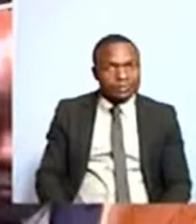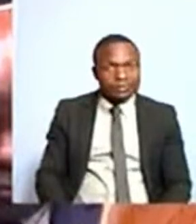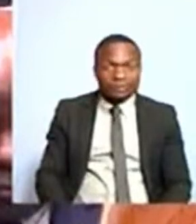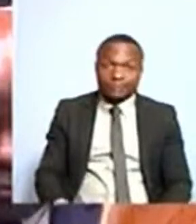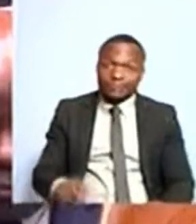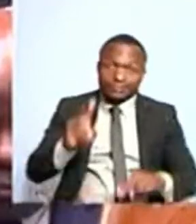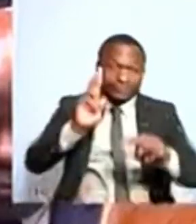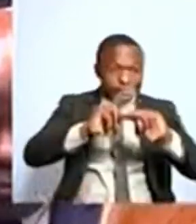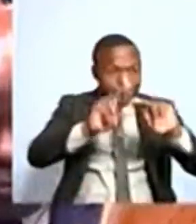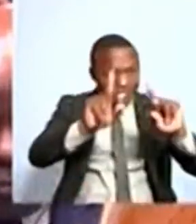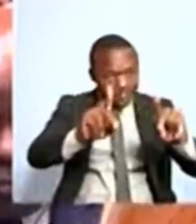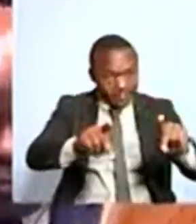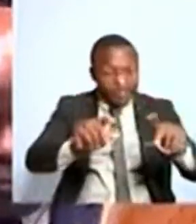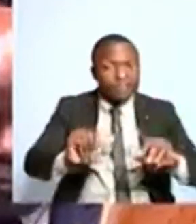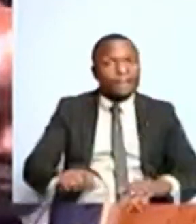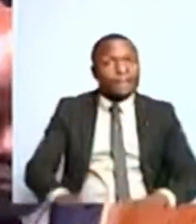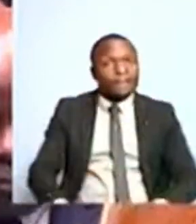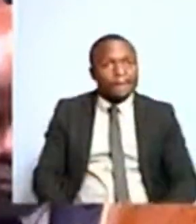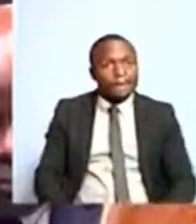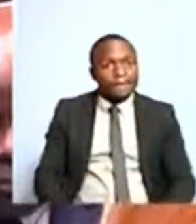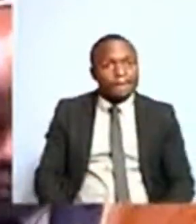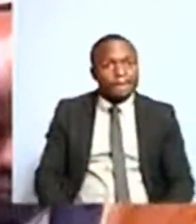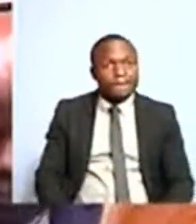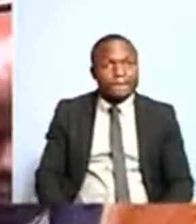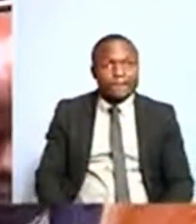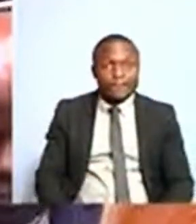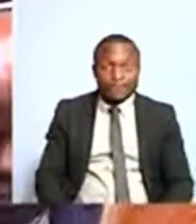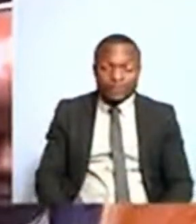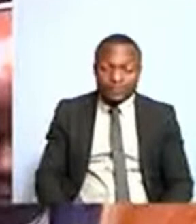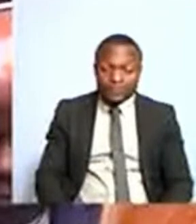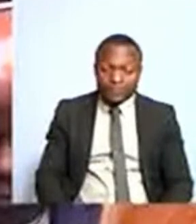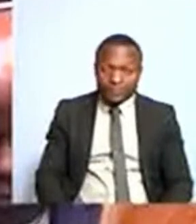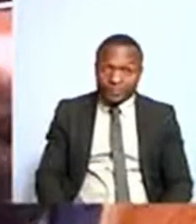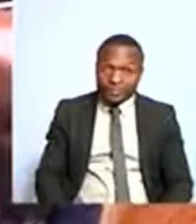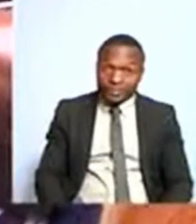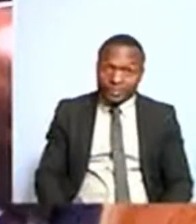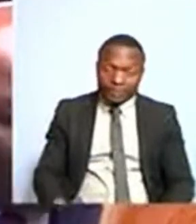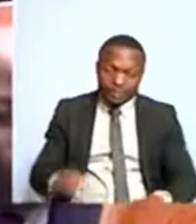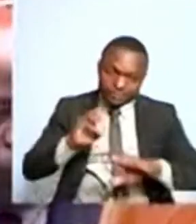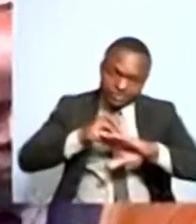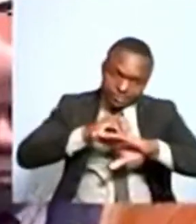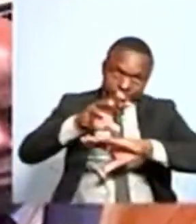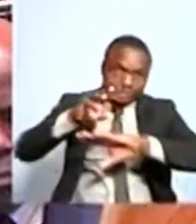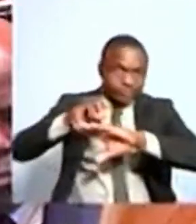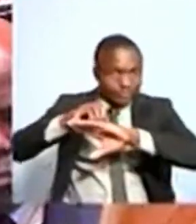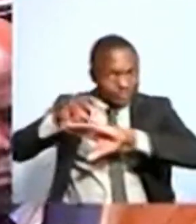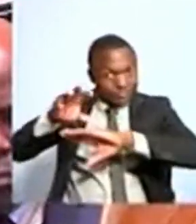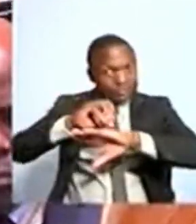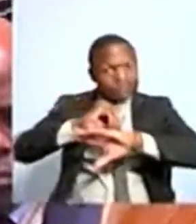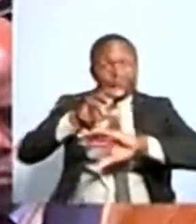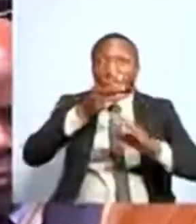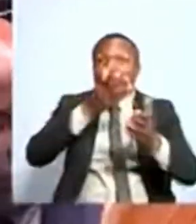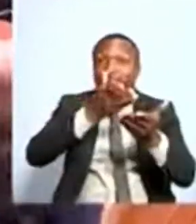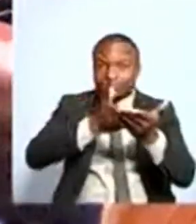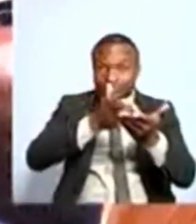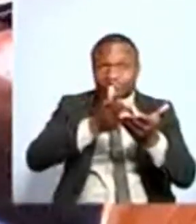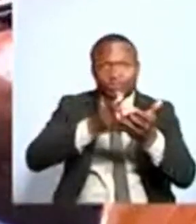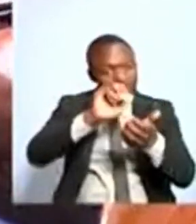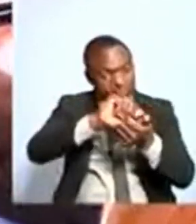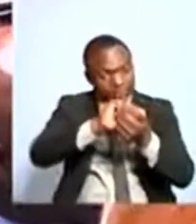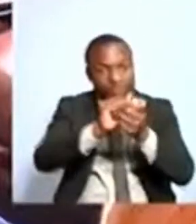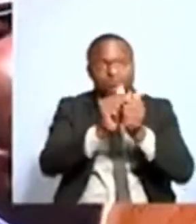Mr. Chairperson, we have been advised that this